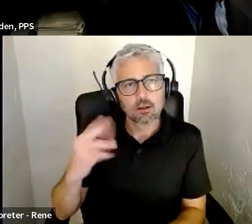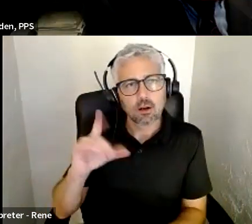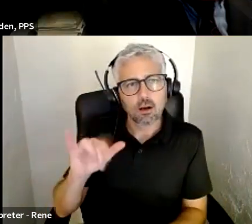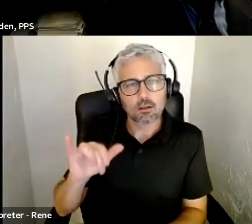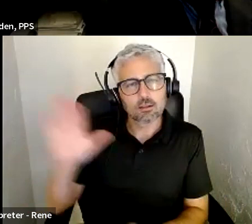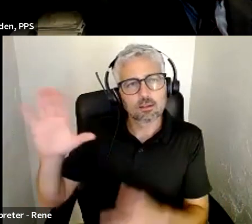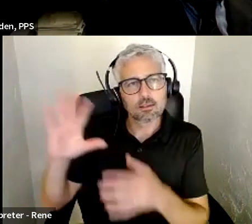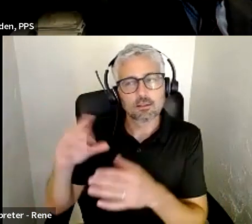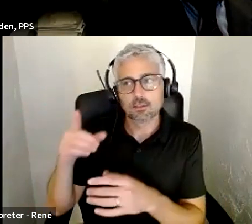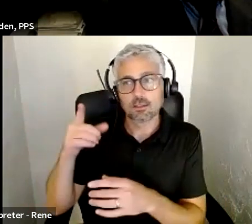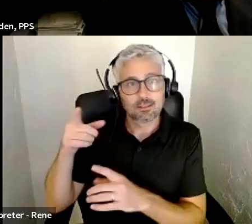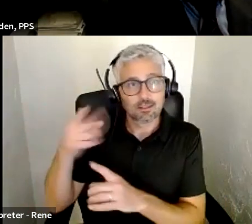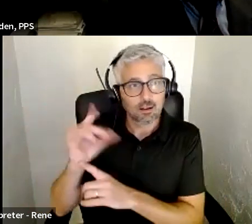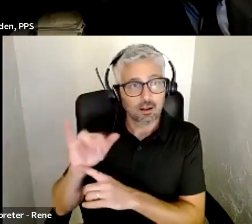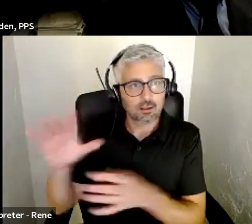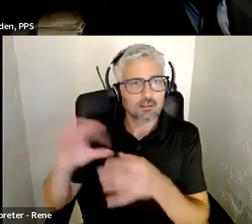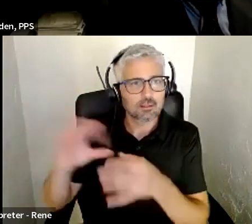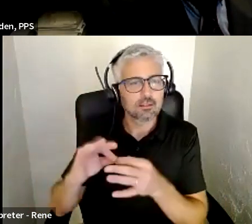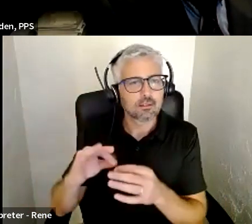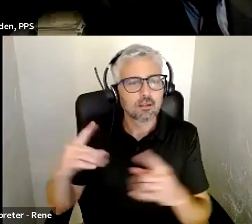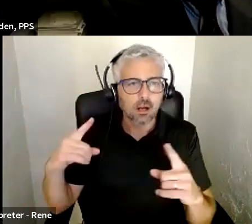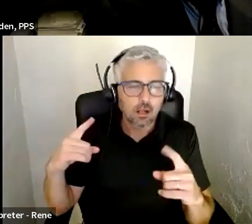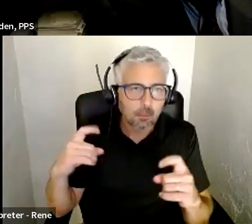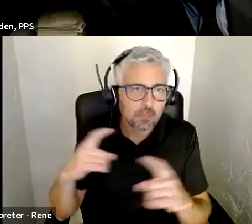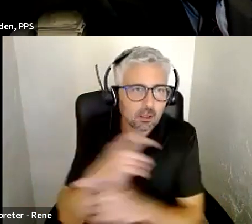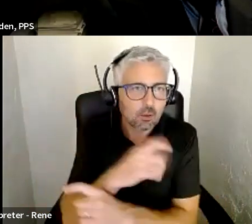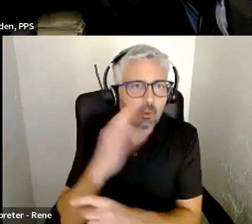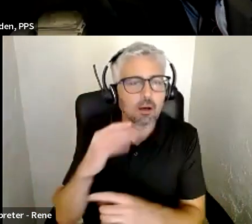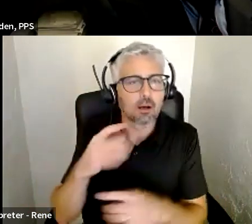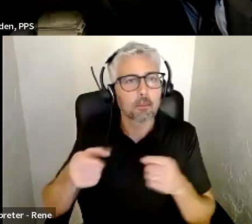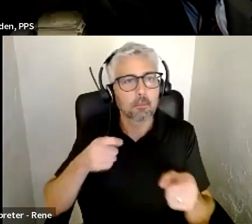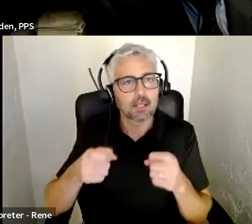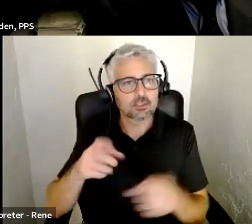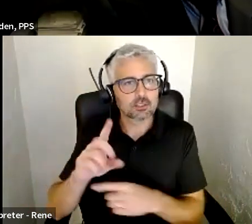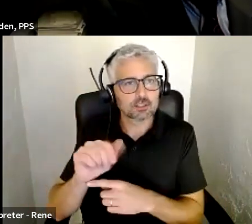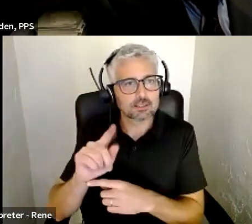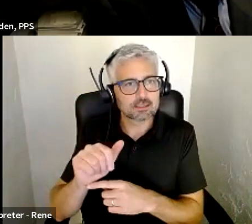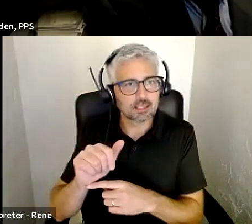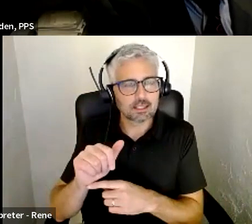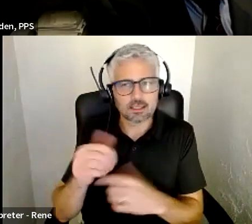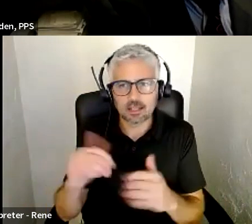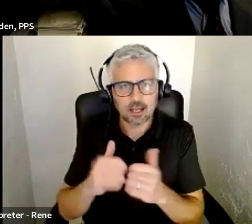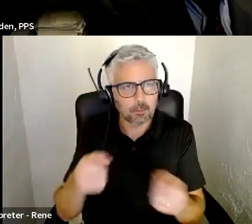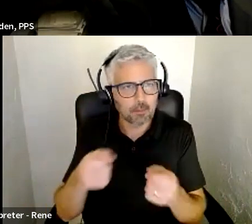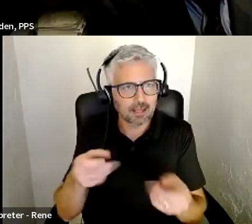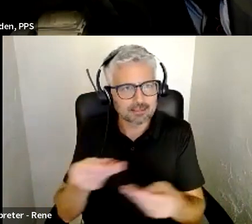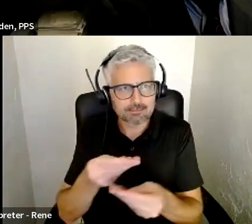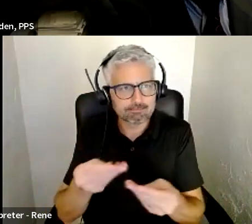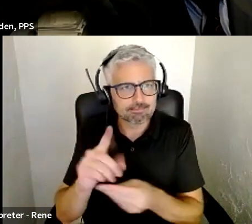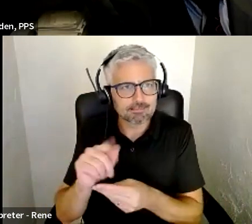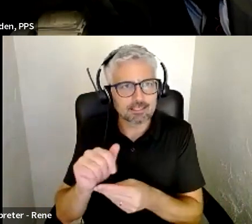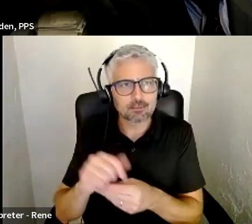the complexity associated with managing those data. And so while we may be able